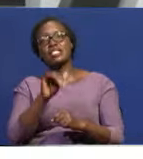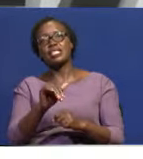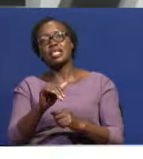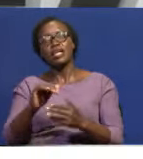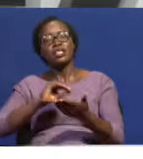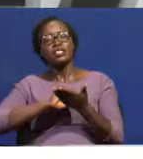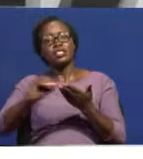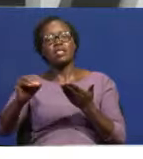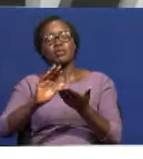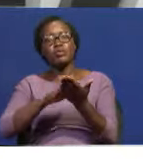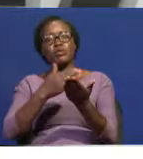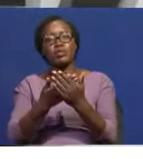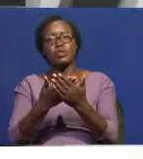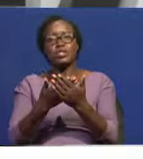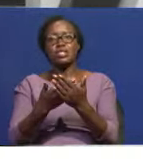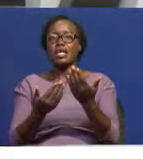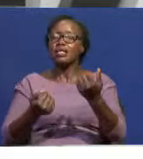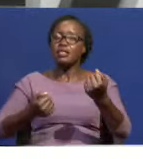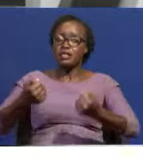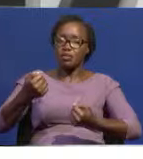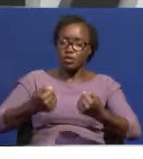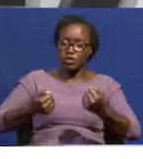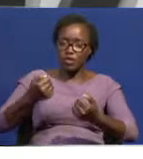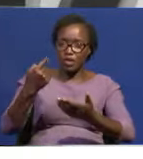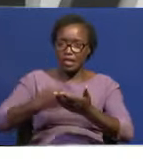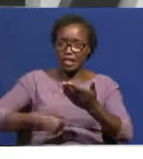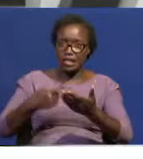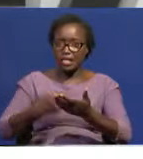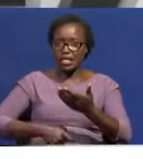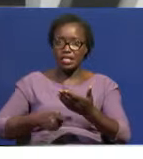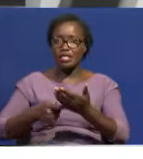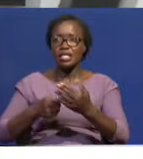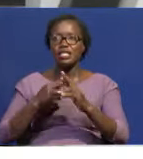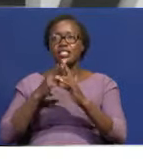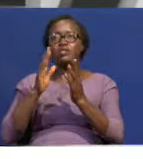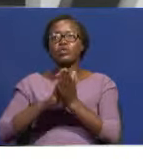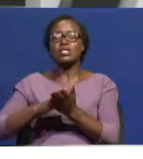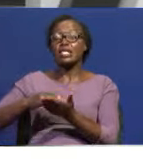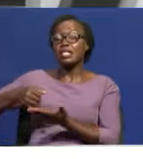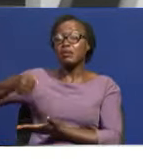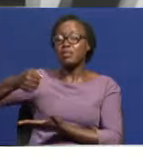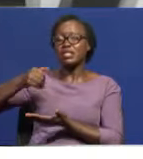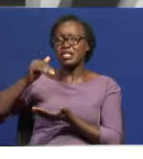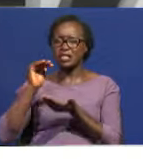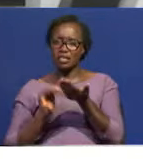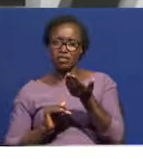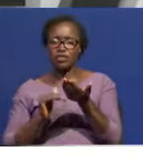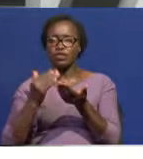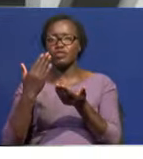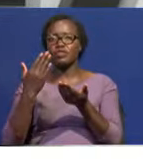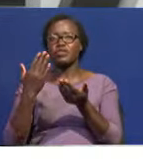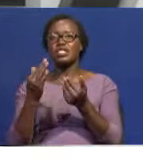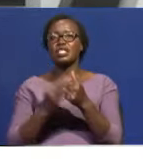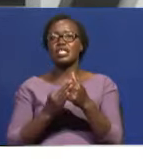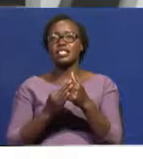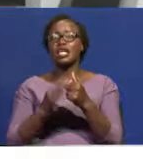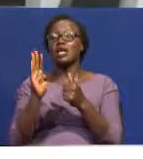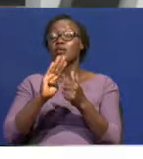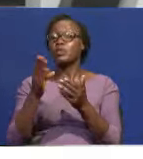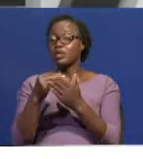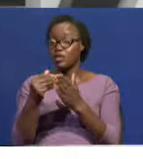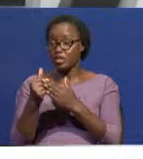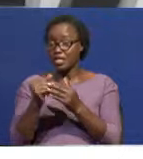scrapping of the proposed motor vehicle tax in the finance bill would result in a budget deficit of 58 billion shillings. The